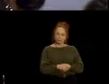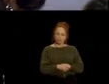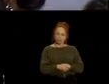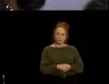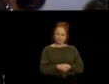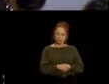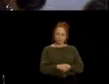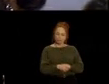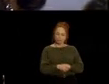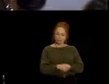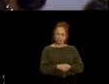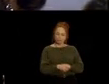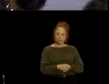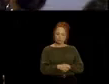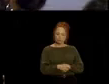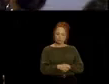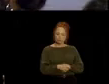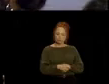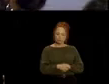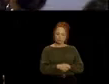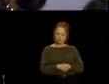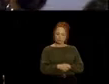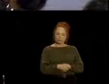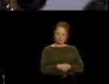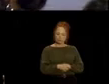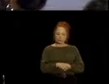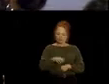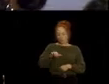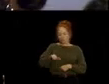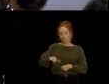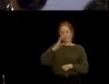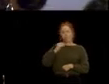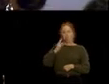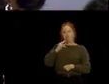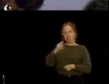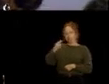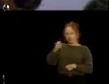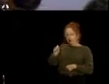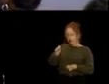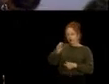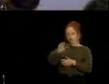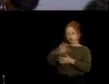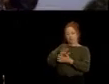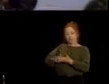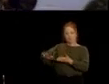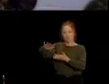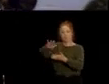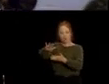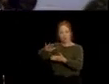high school and college? How do you break that cycle internally?